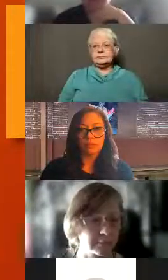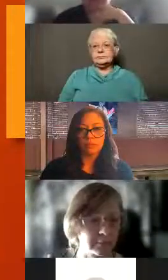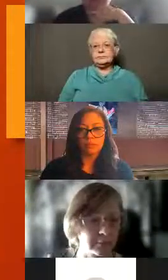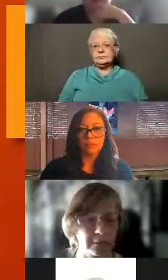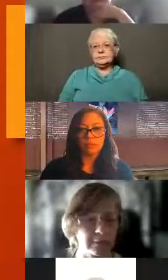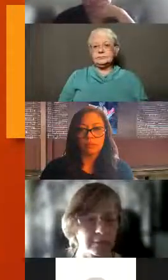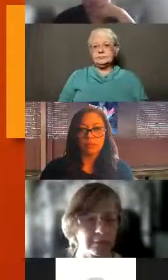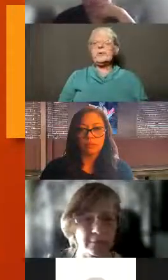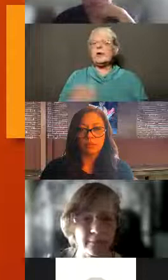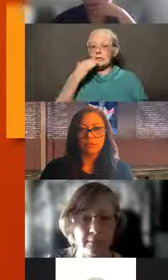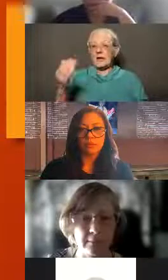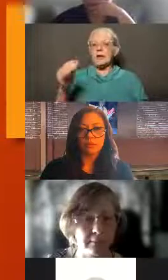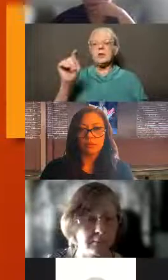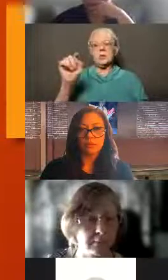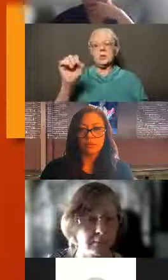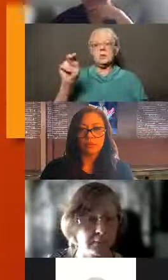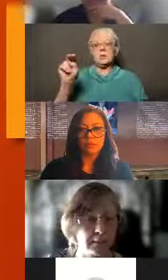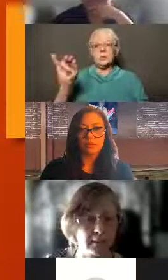Thank you, Tony.